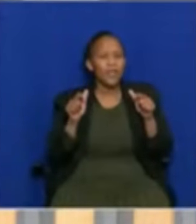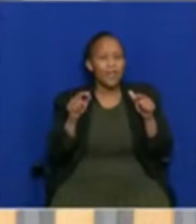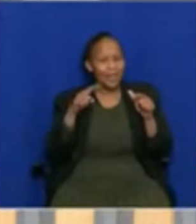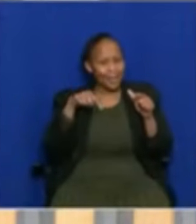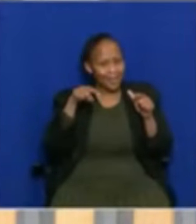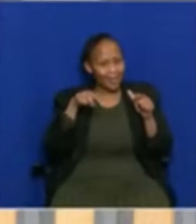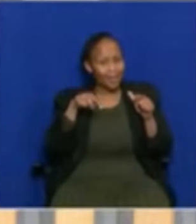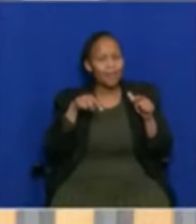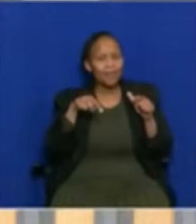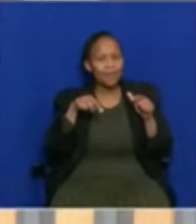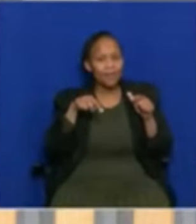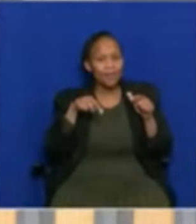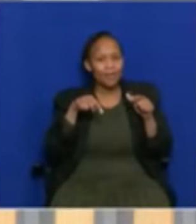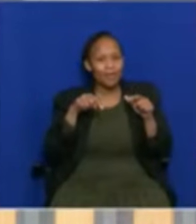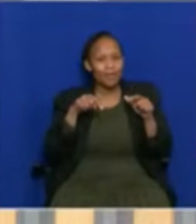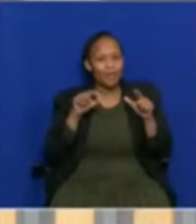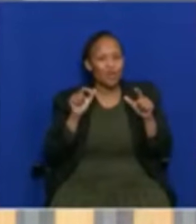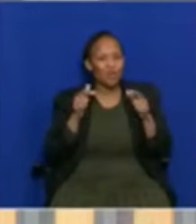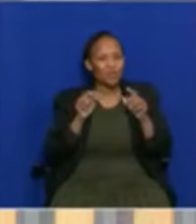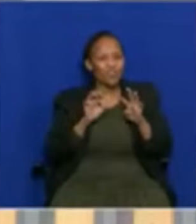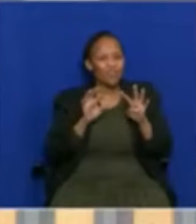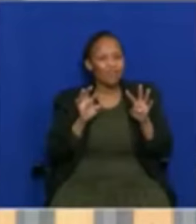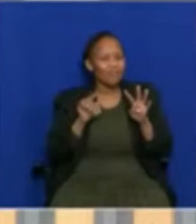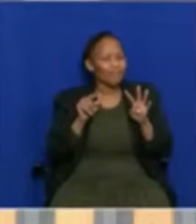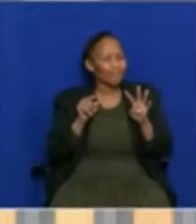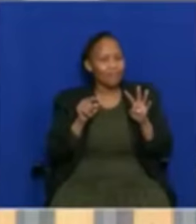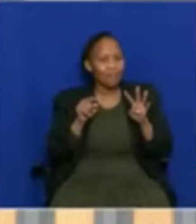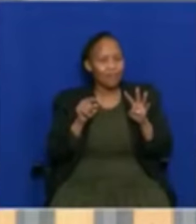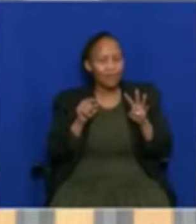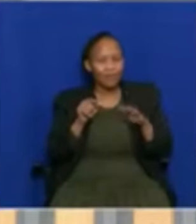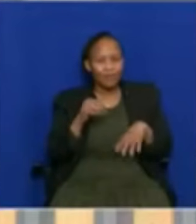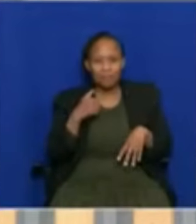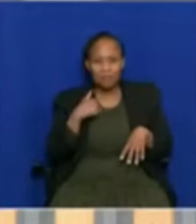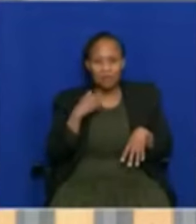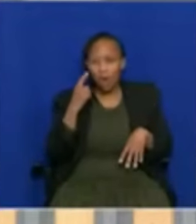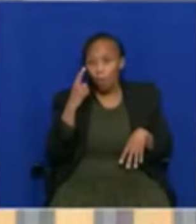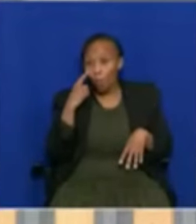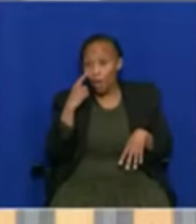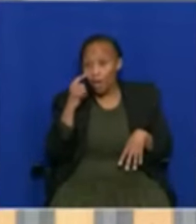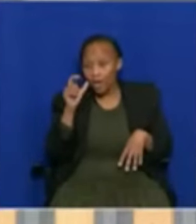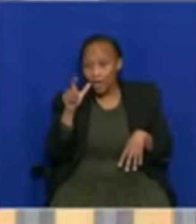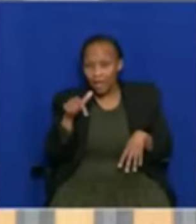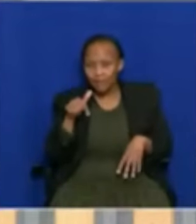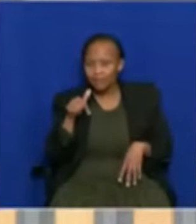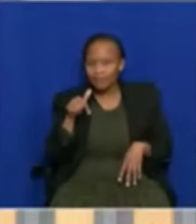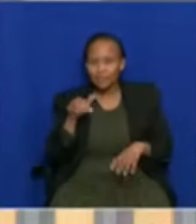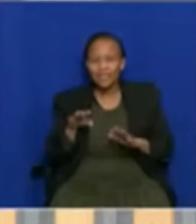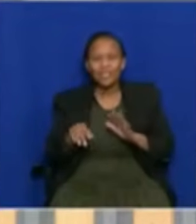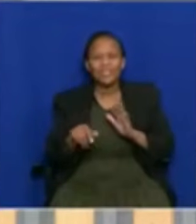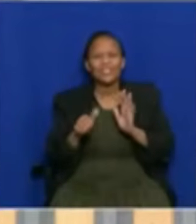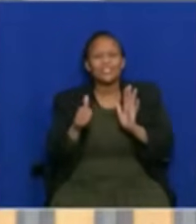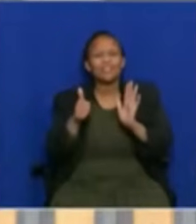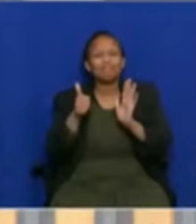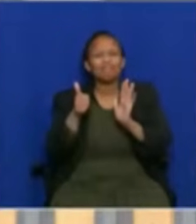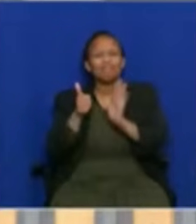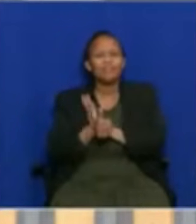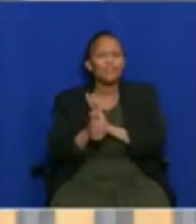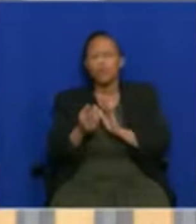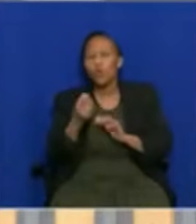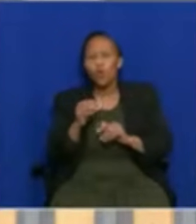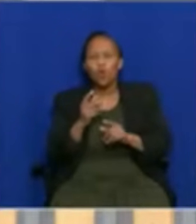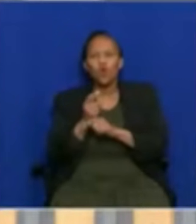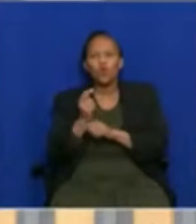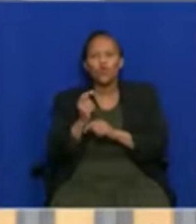ever disadvantage a witness or to treat a witness unfairly. Where there